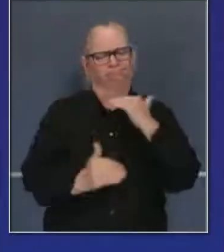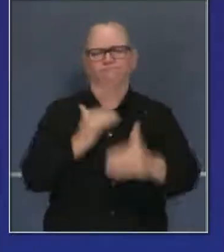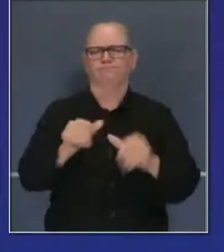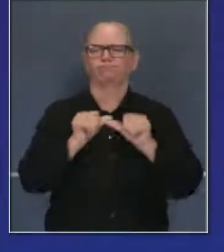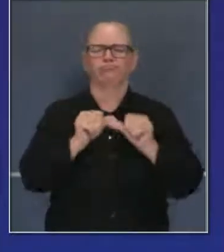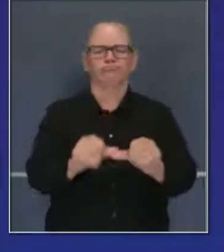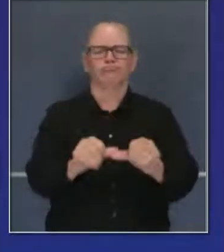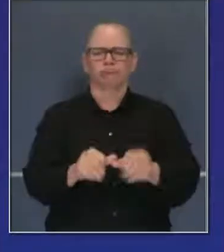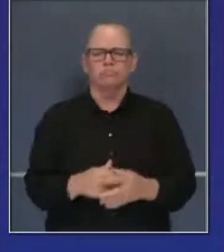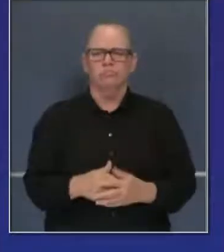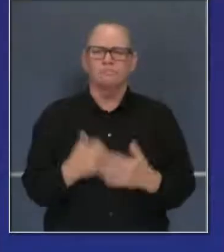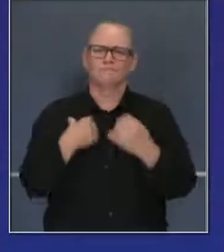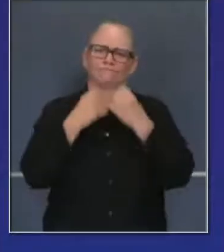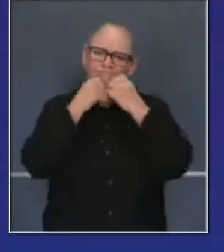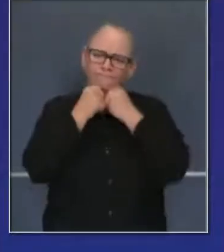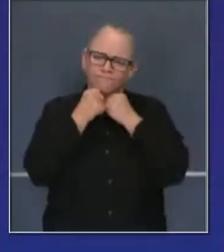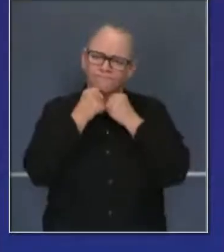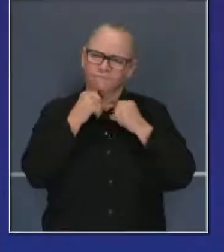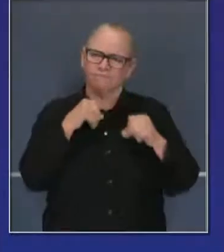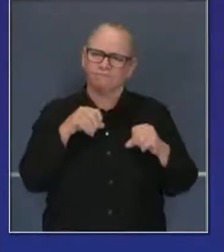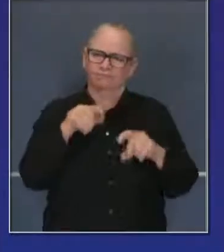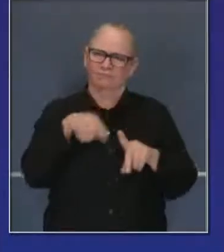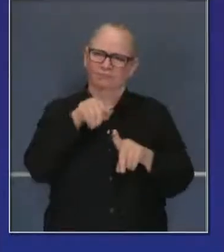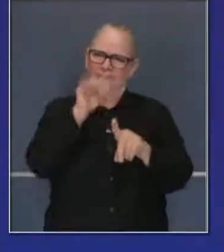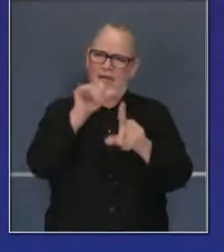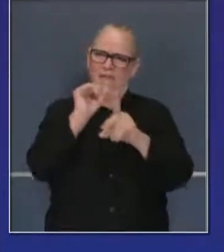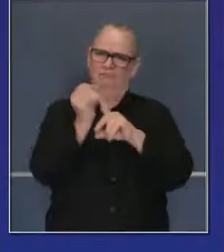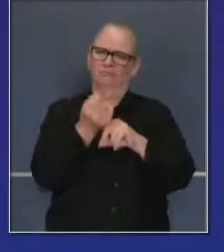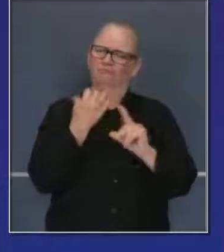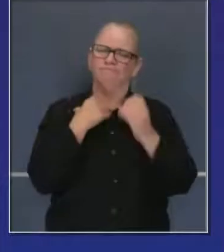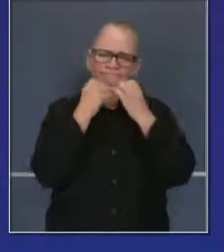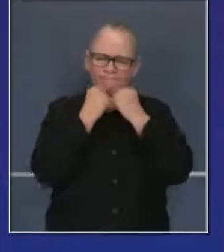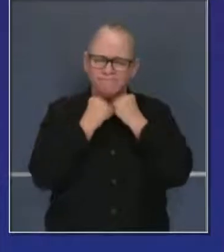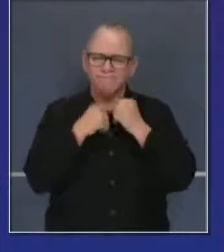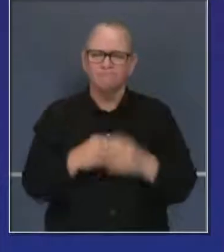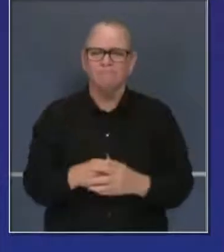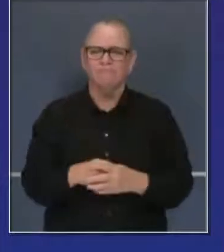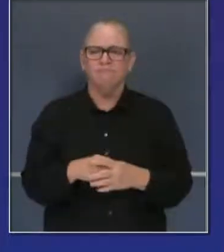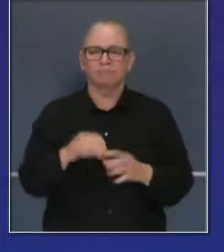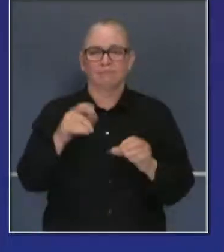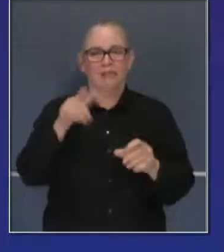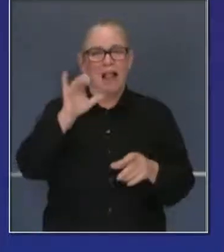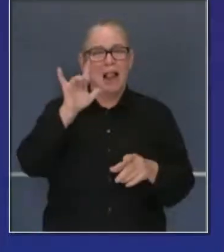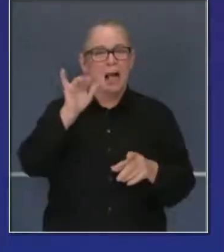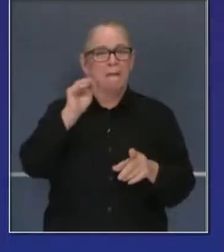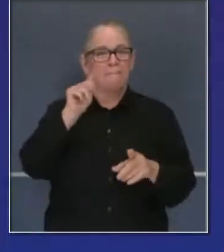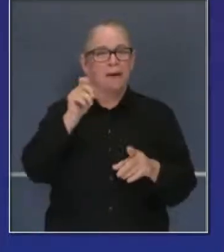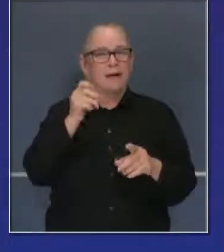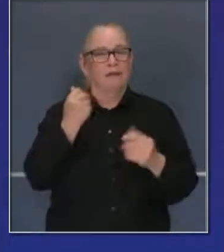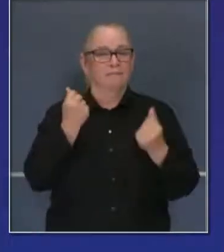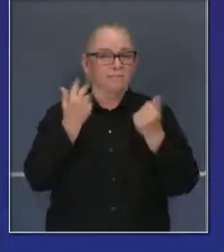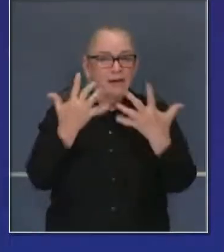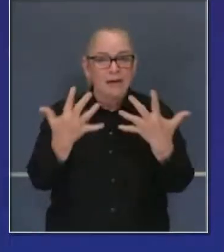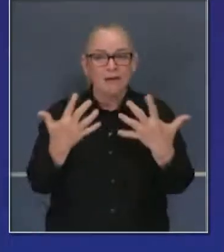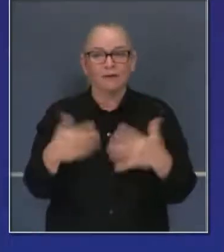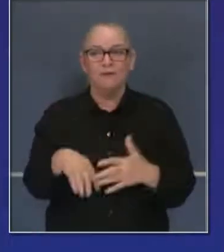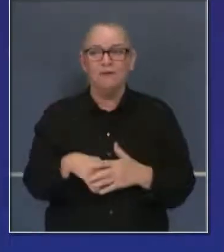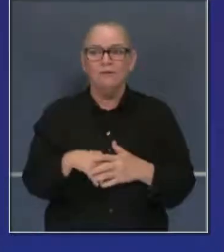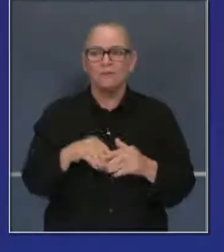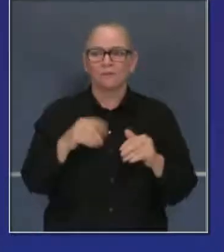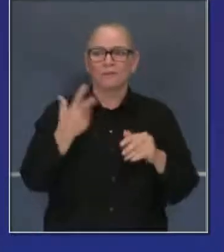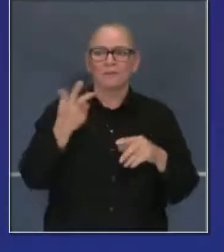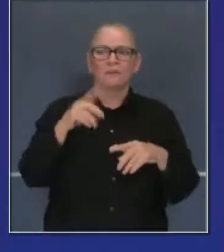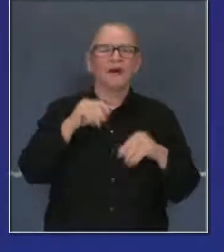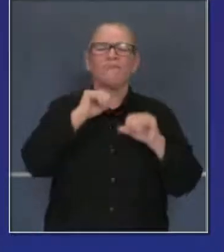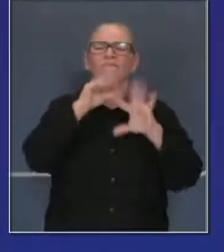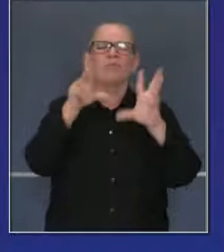California, and a cause that knows no political party, particularly as it relates to leadership in the state, from Governor Brown to Governor